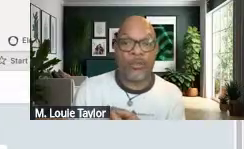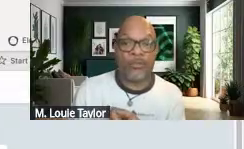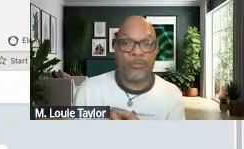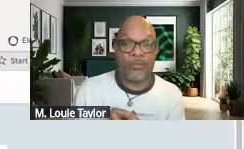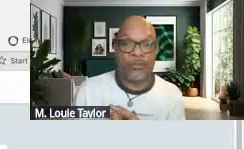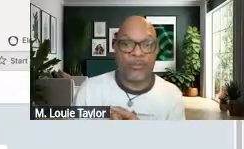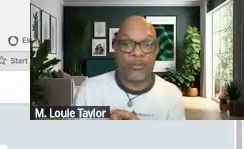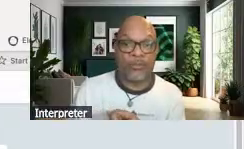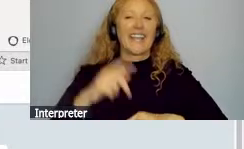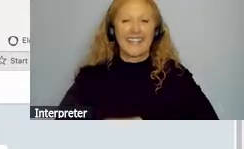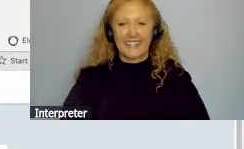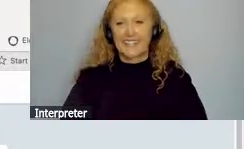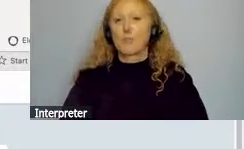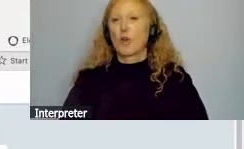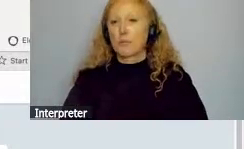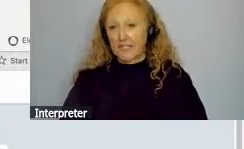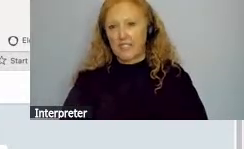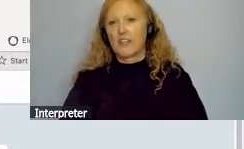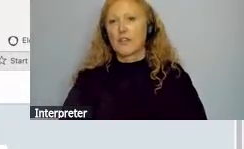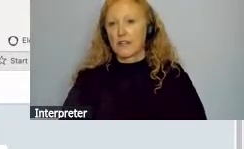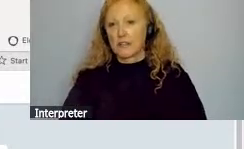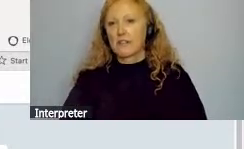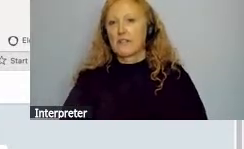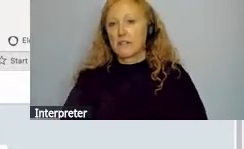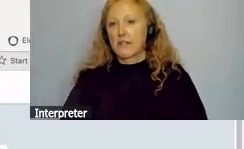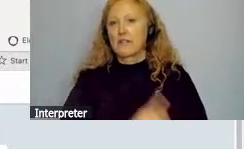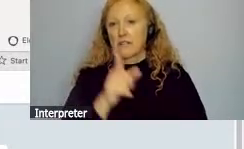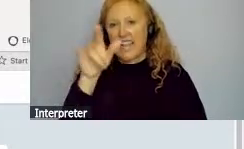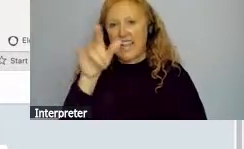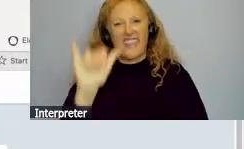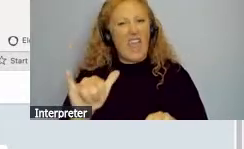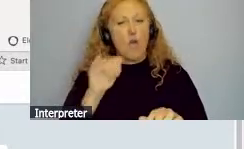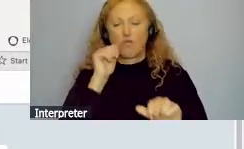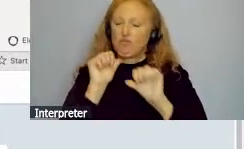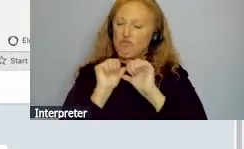hook. Okay. Permanently. Okay.